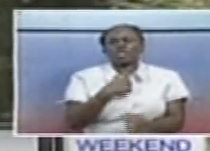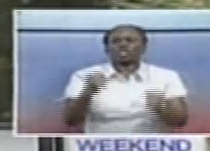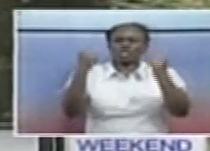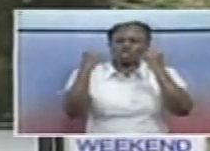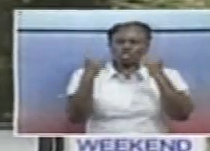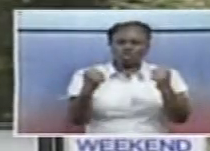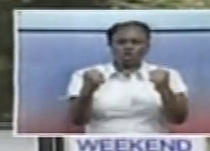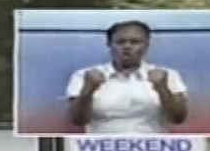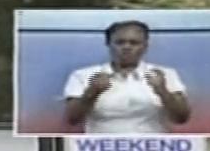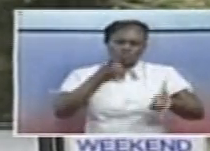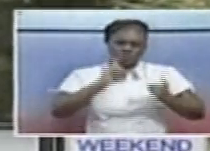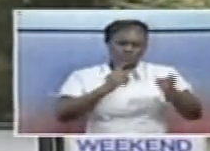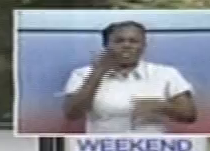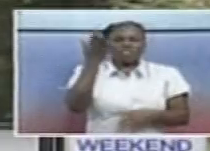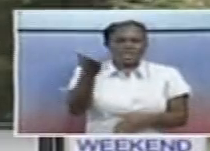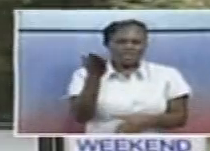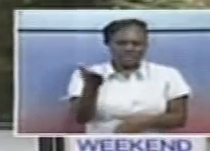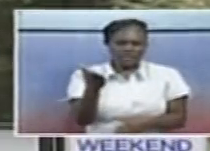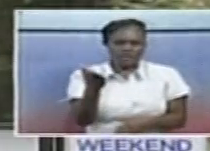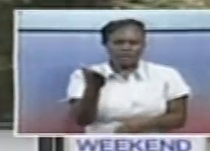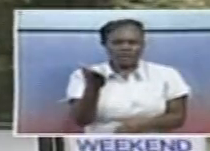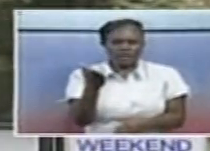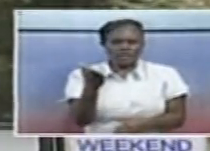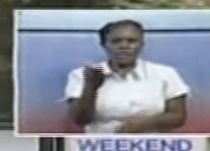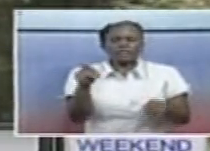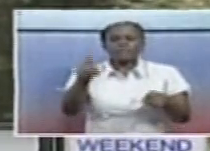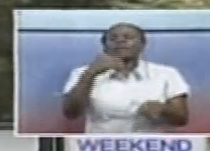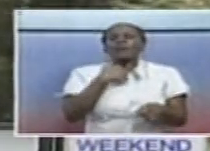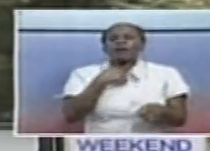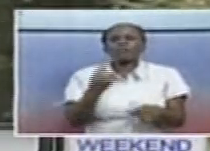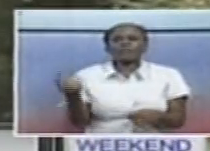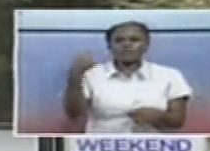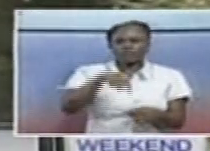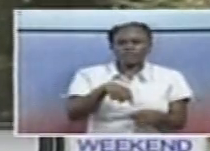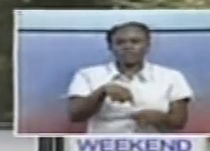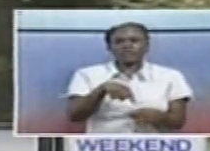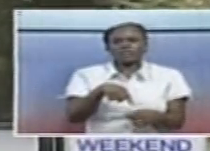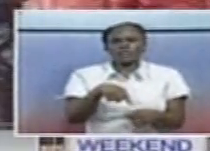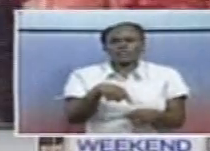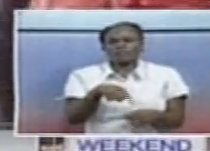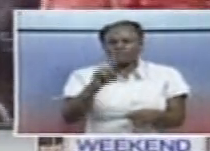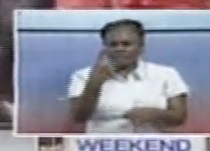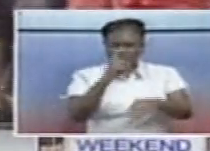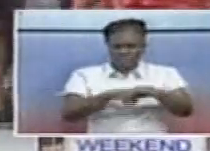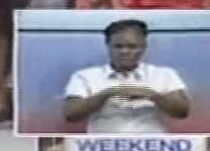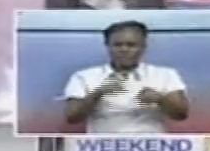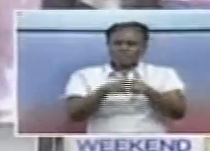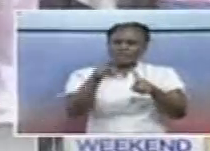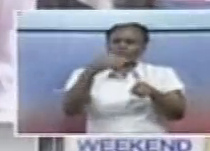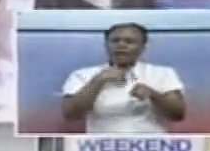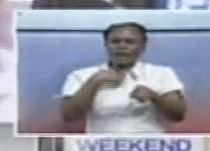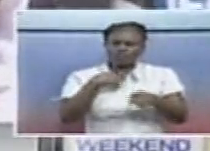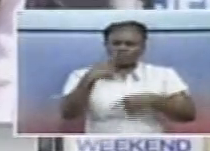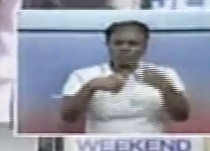strongest athletes ever. We have those guys who are coming, they are tributes for the first time. The Kenyan elite field will have